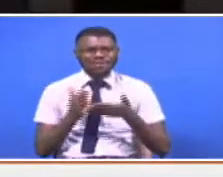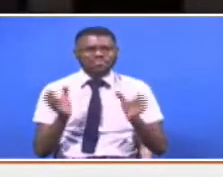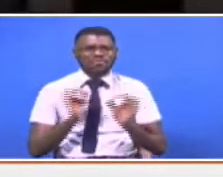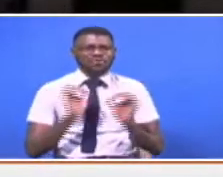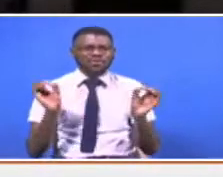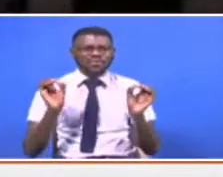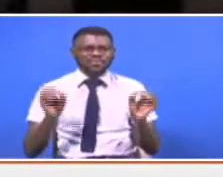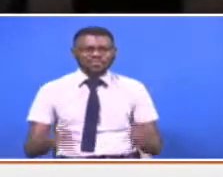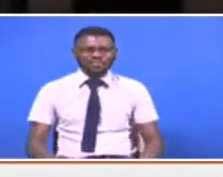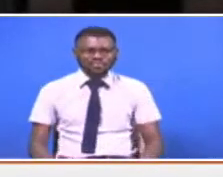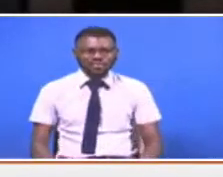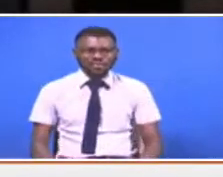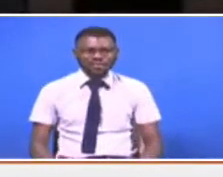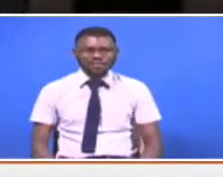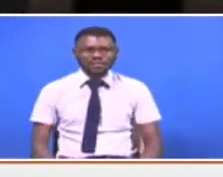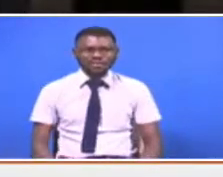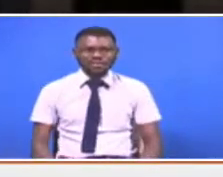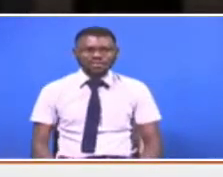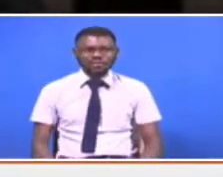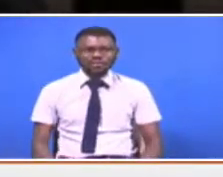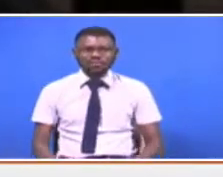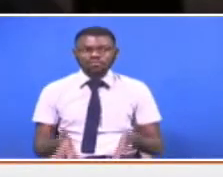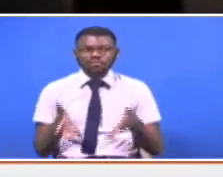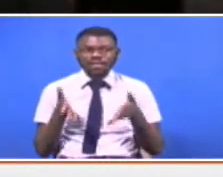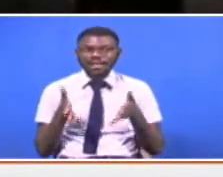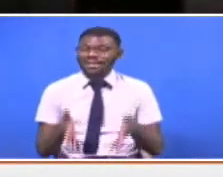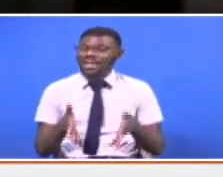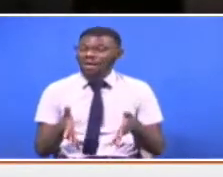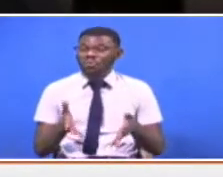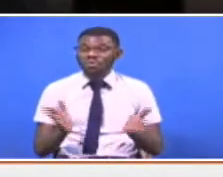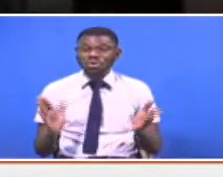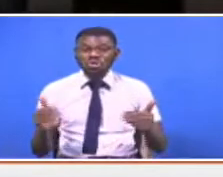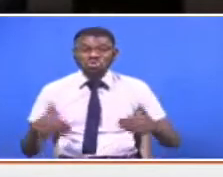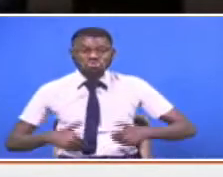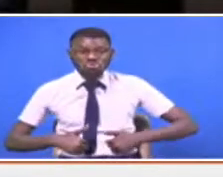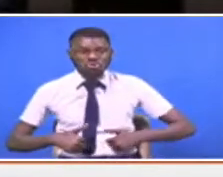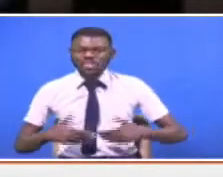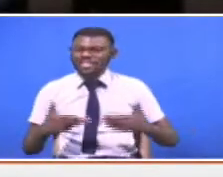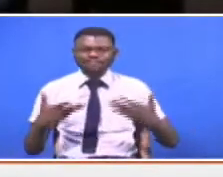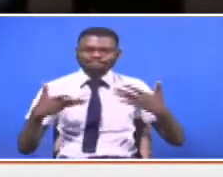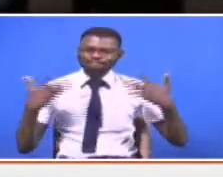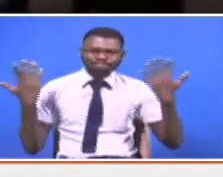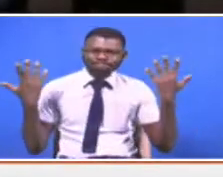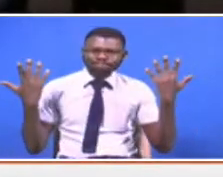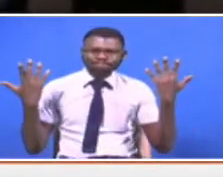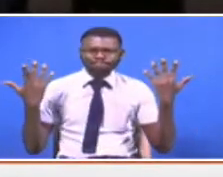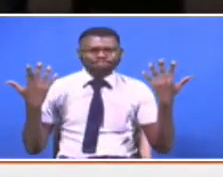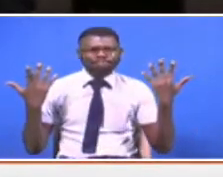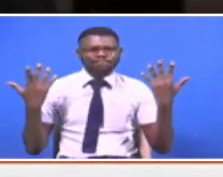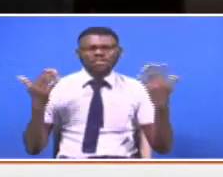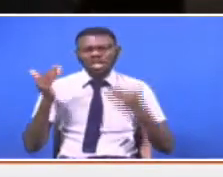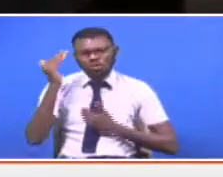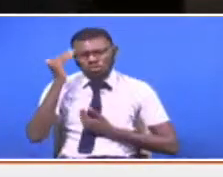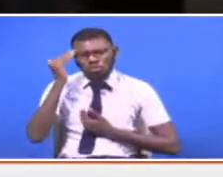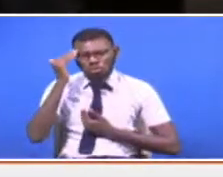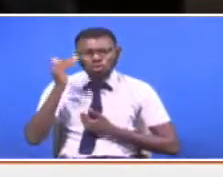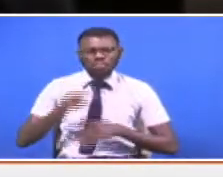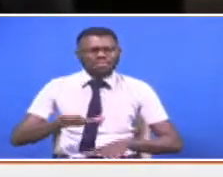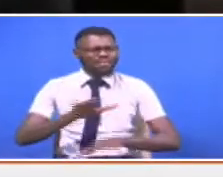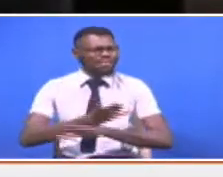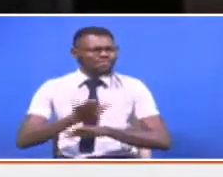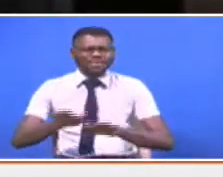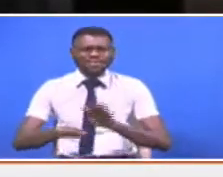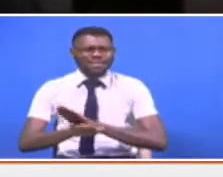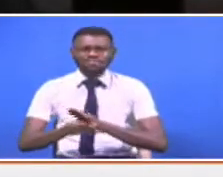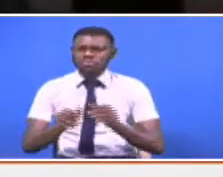island. This age knows no boundaries, knows no borders. And therefore, to be foolhardy even to